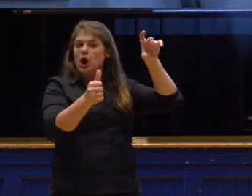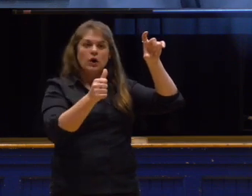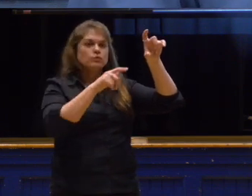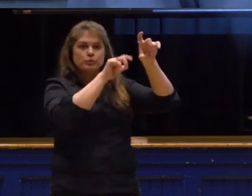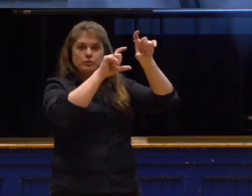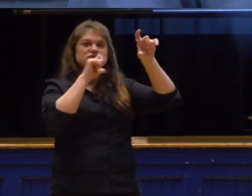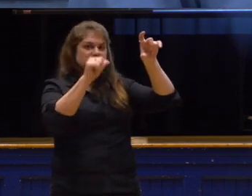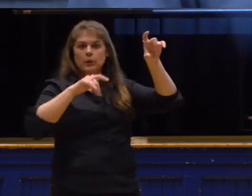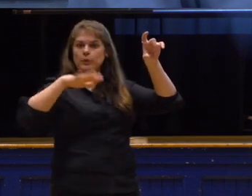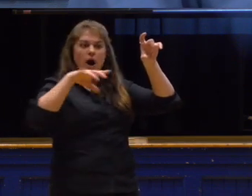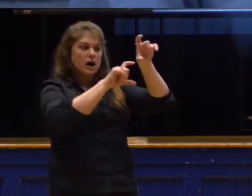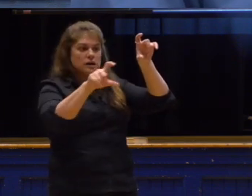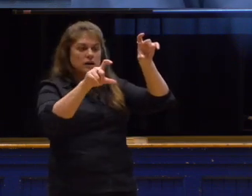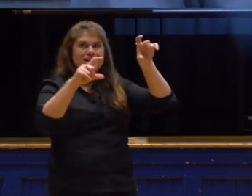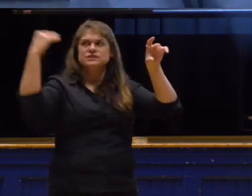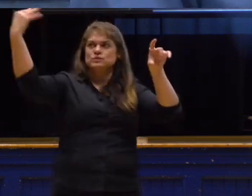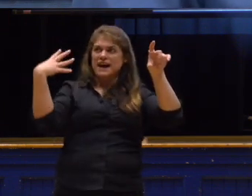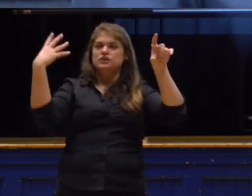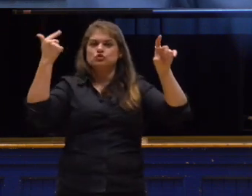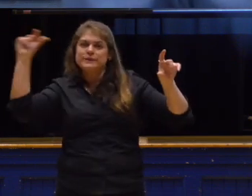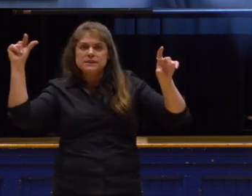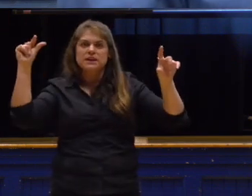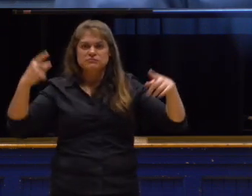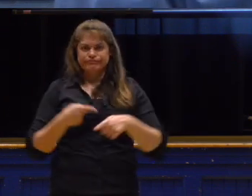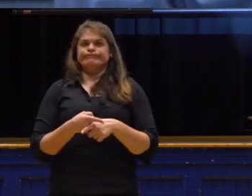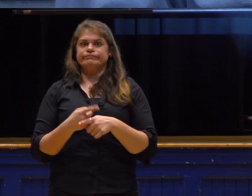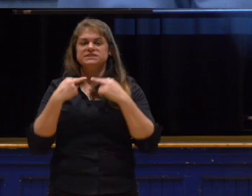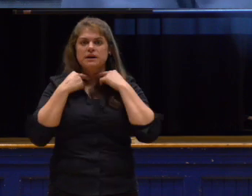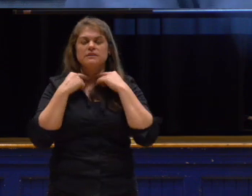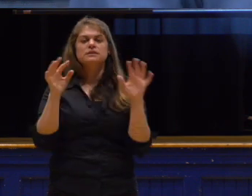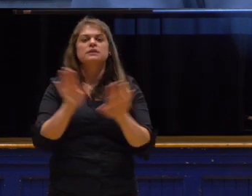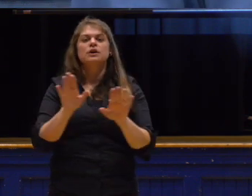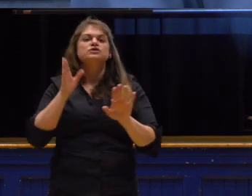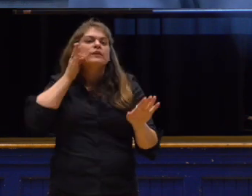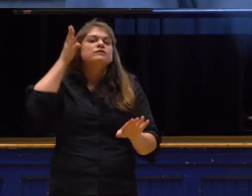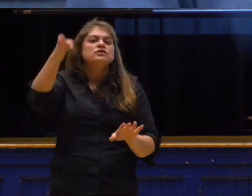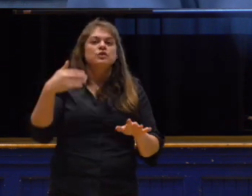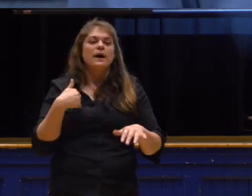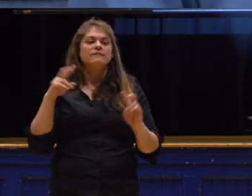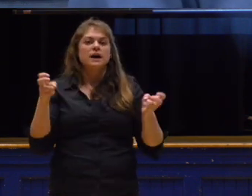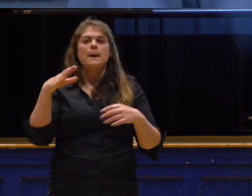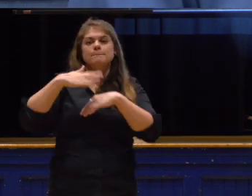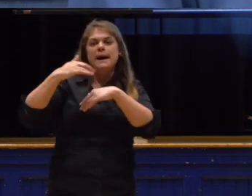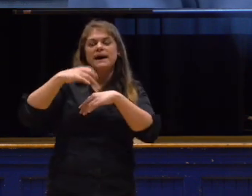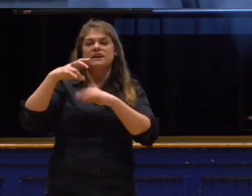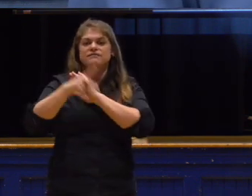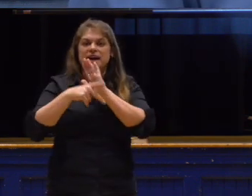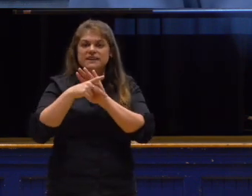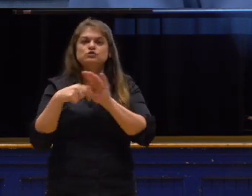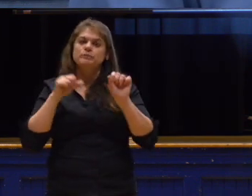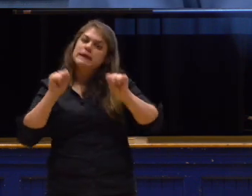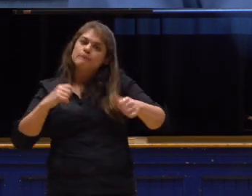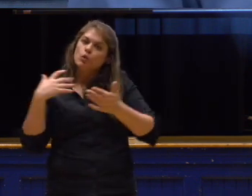halfway across. So as they work in the future, you'll have a what we'll call the PED phase to be able